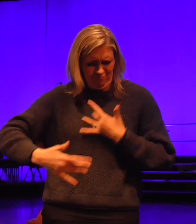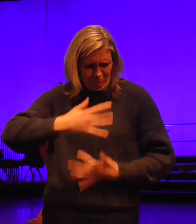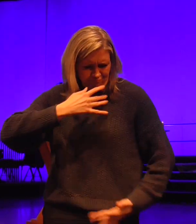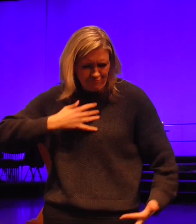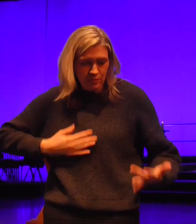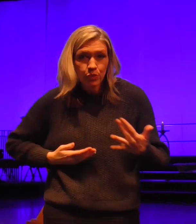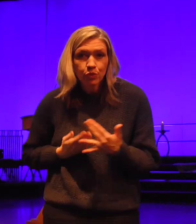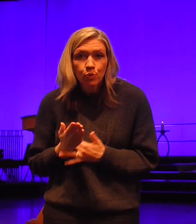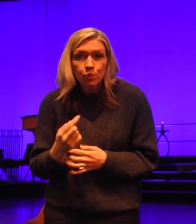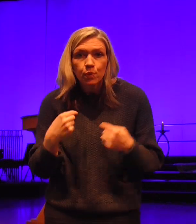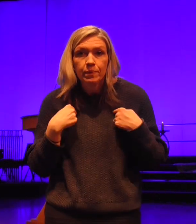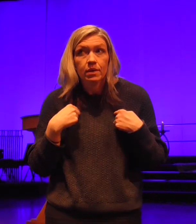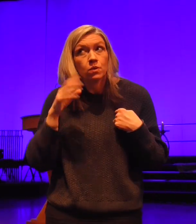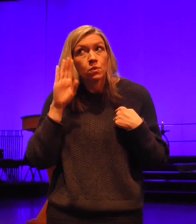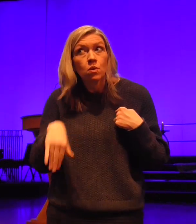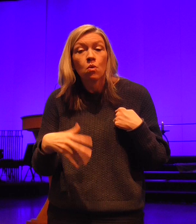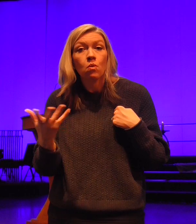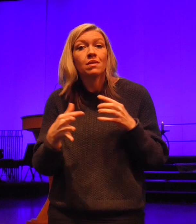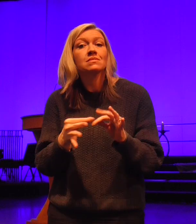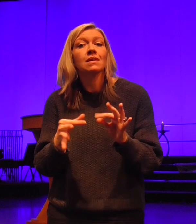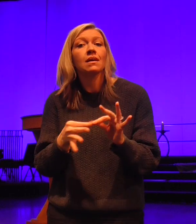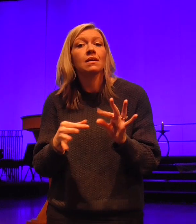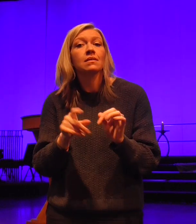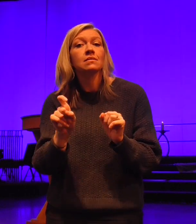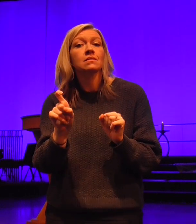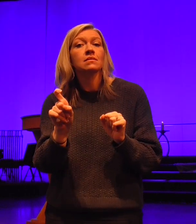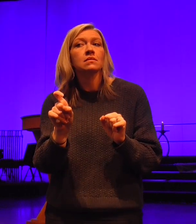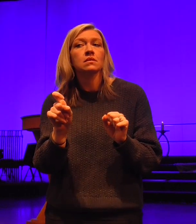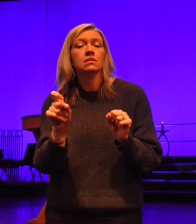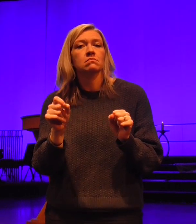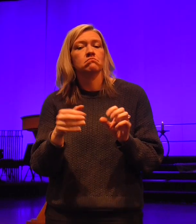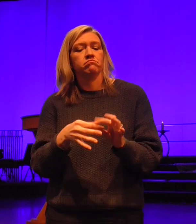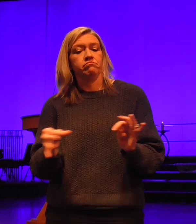it said? Can you forgive him?